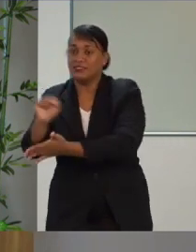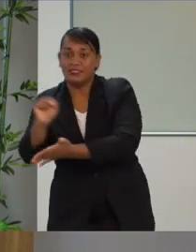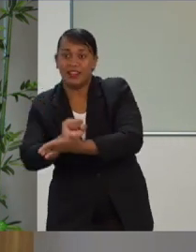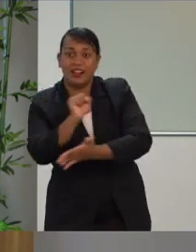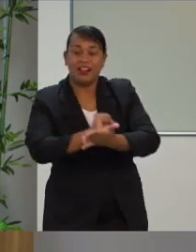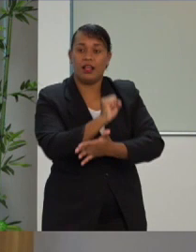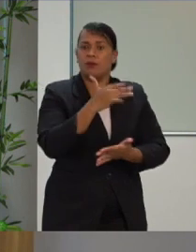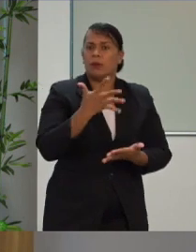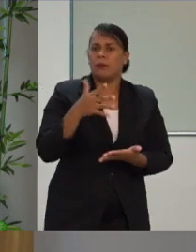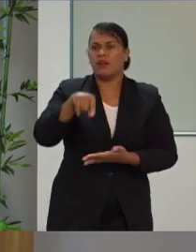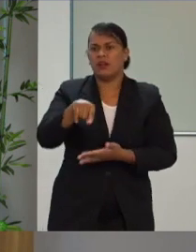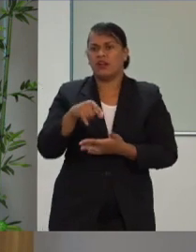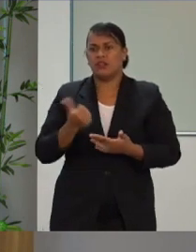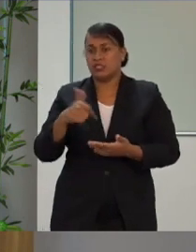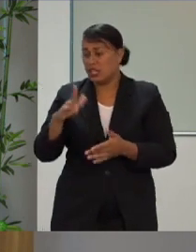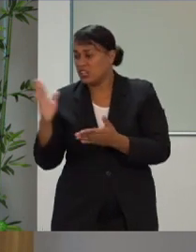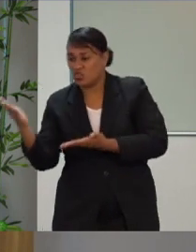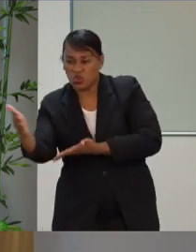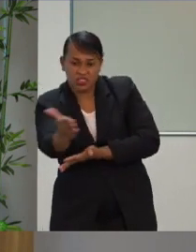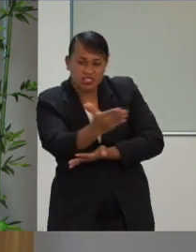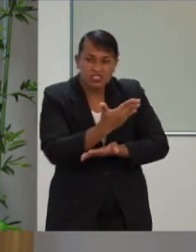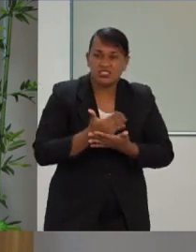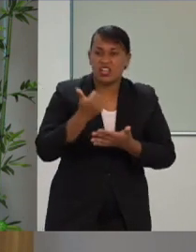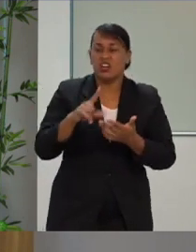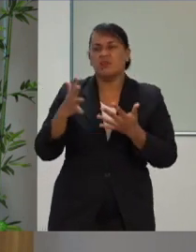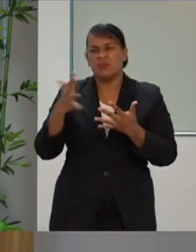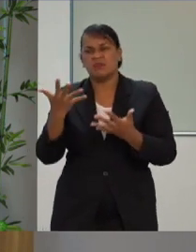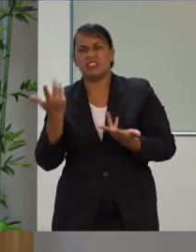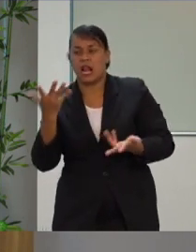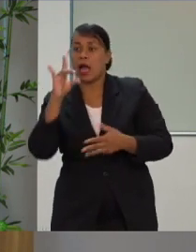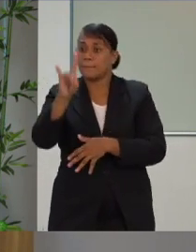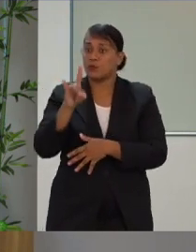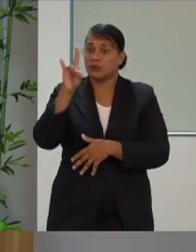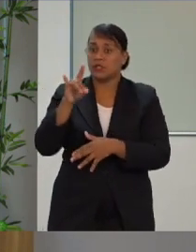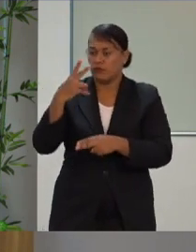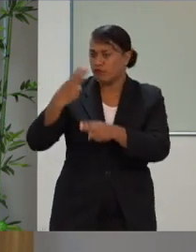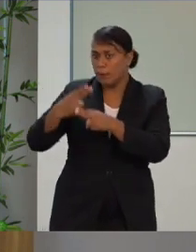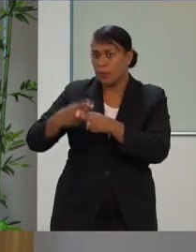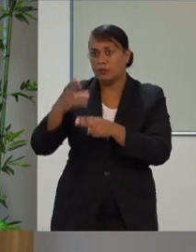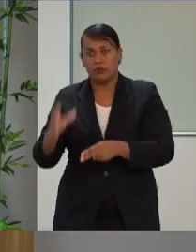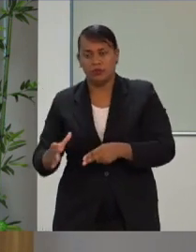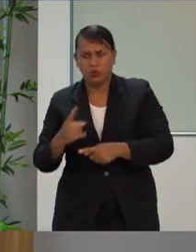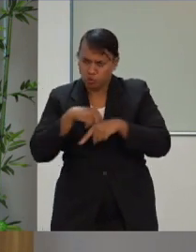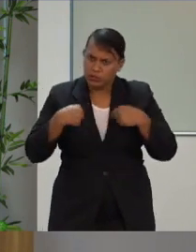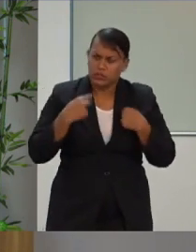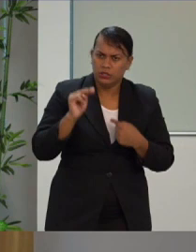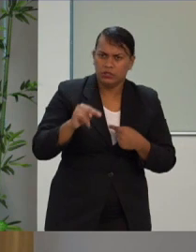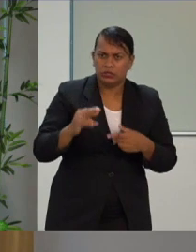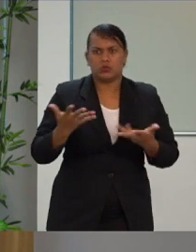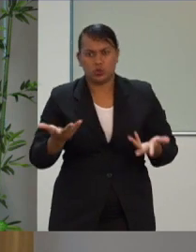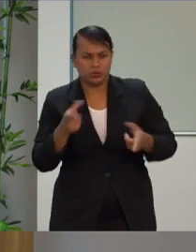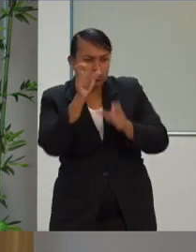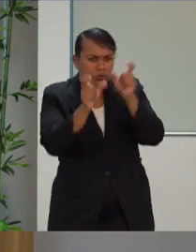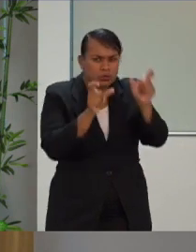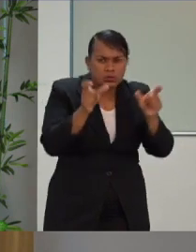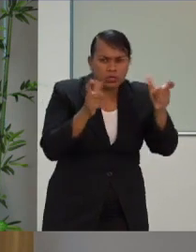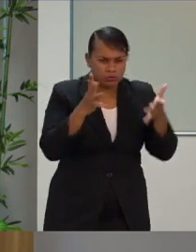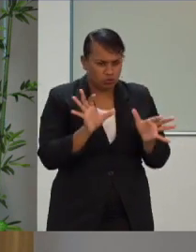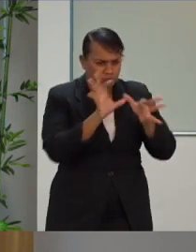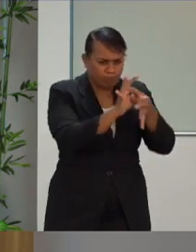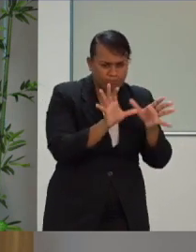harvesting, or they may be growing some livestock. Again, it has to be dealt with on a case-by-case basis, but there is